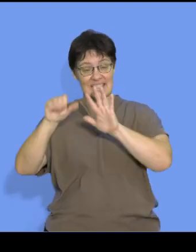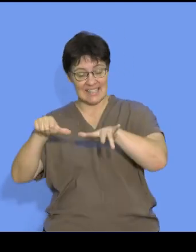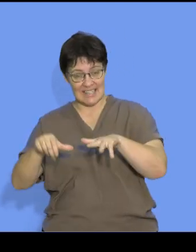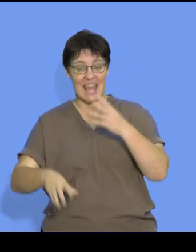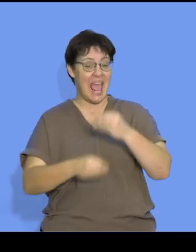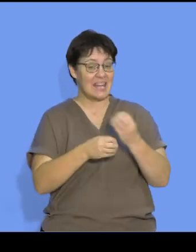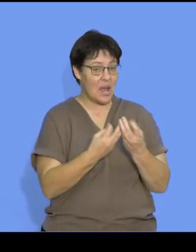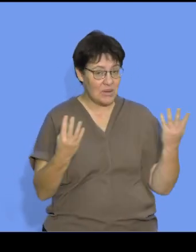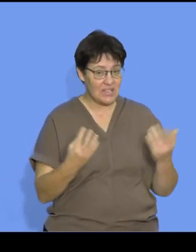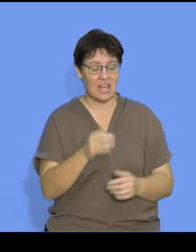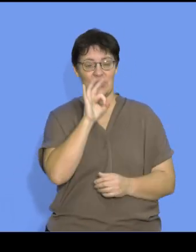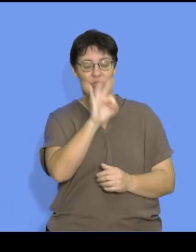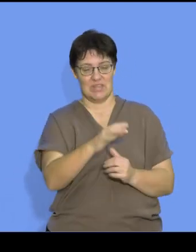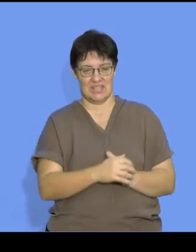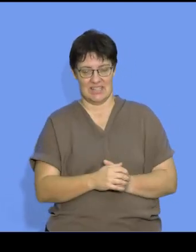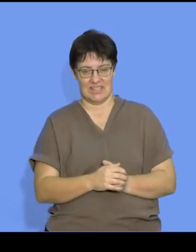I added 3.